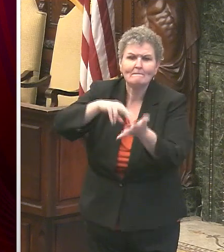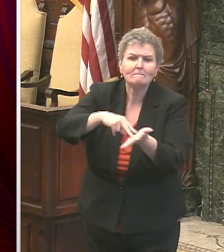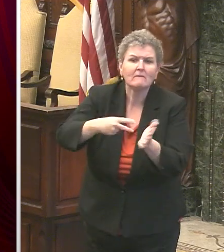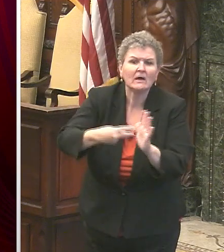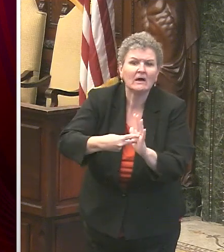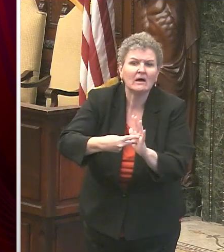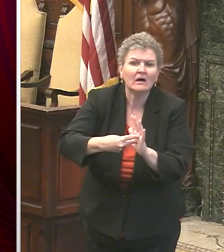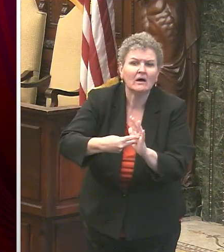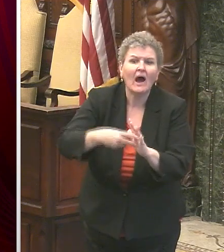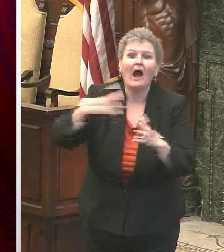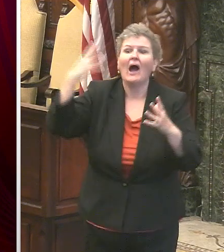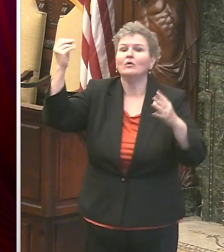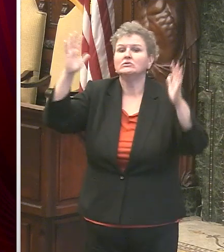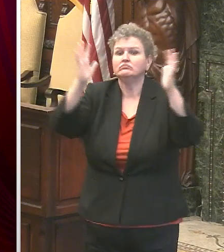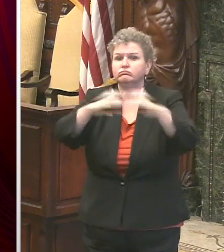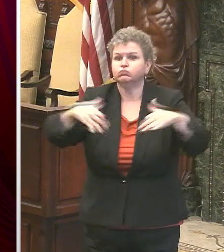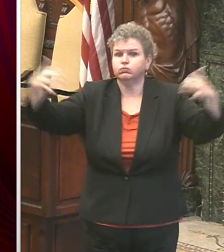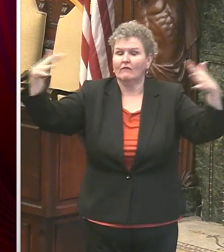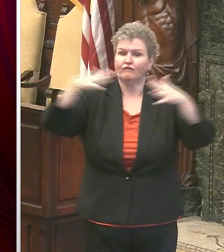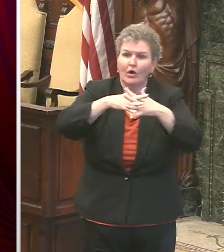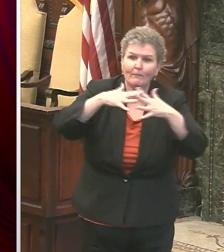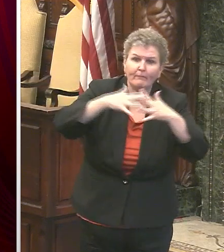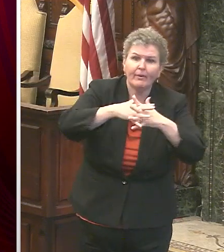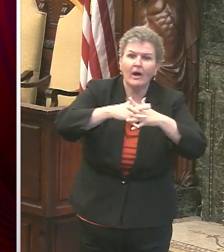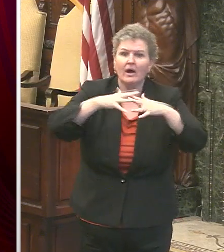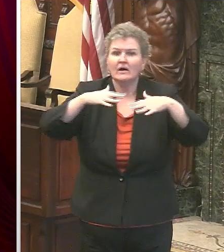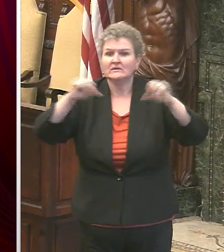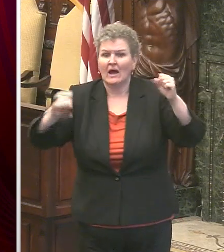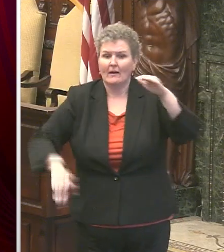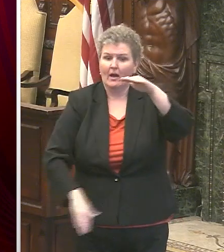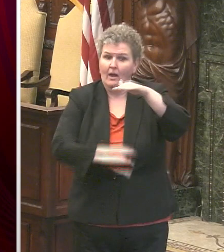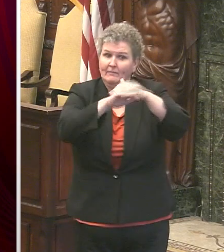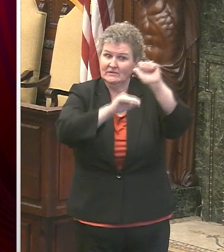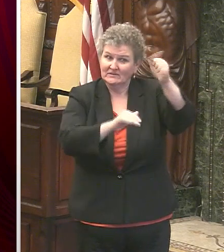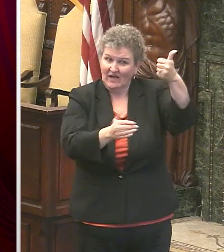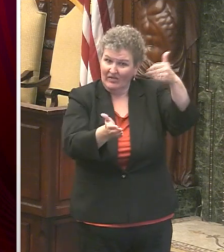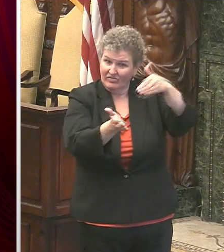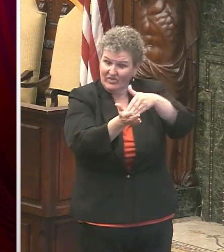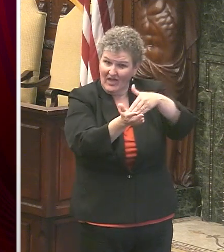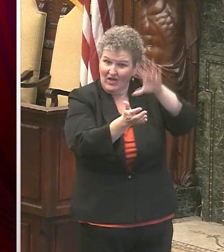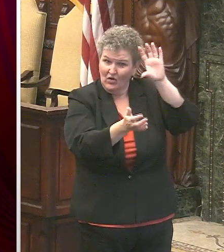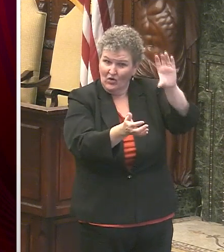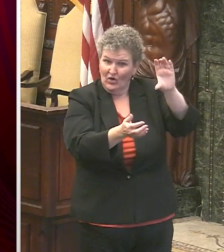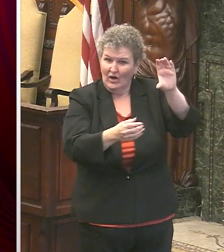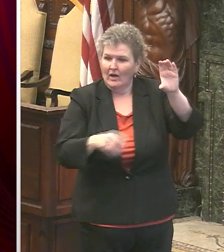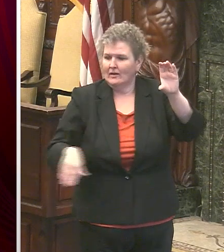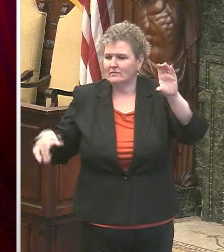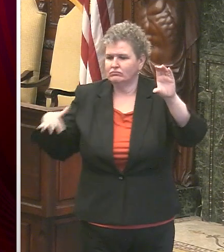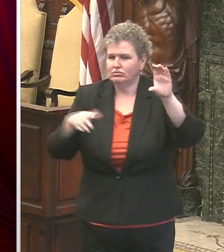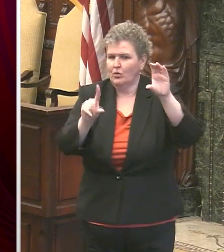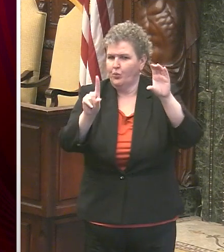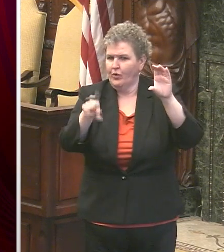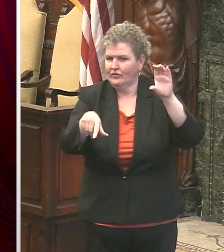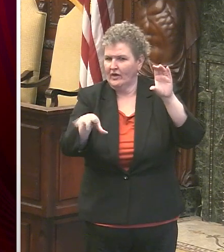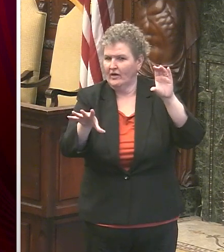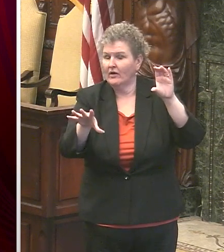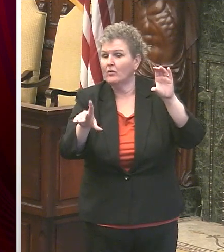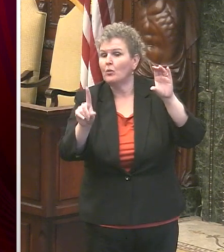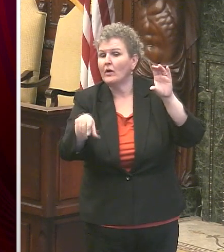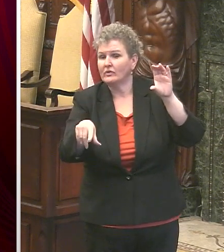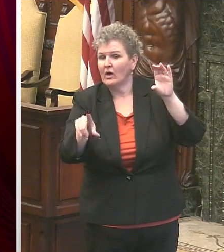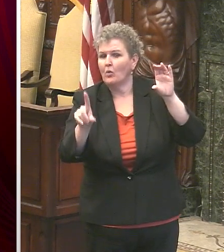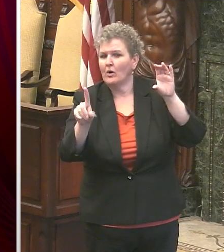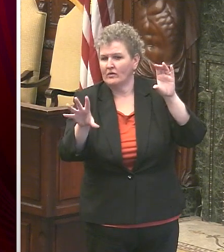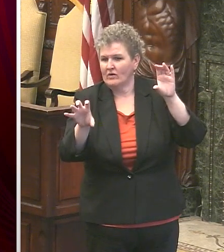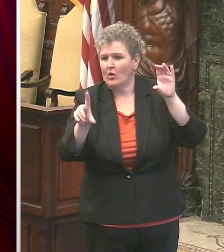stadium with a maximum occupancy of 10,000 could have up to 1,500 persons. That includes the athletes and the staff in